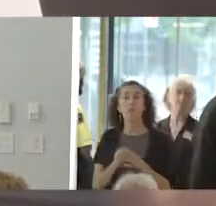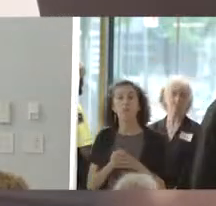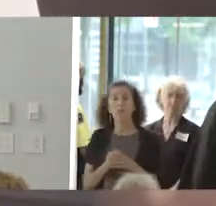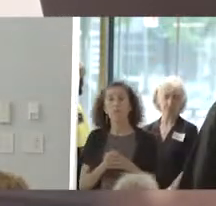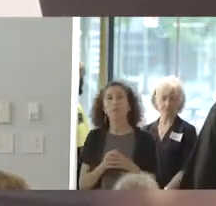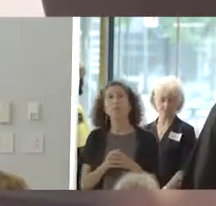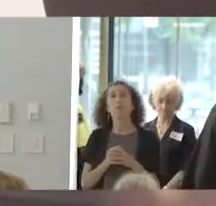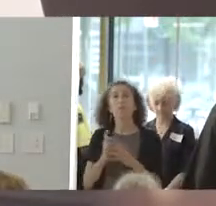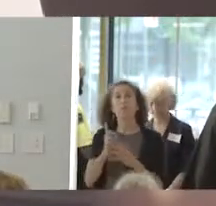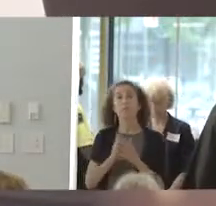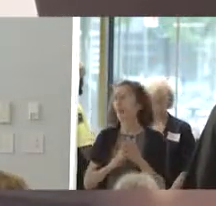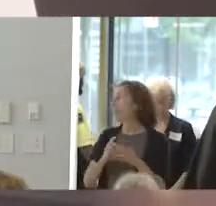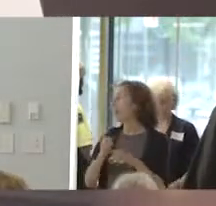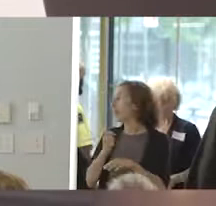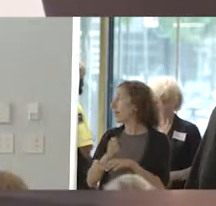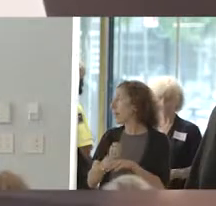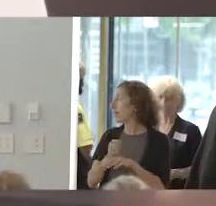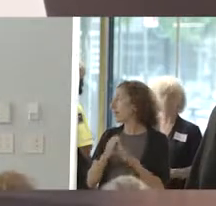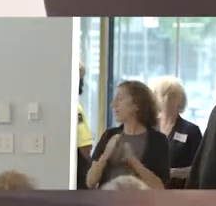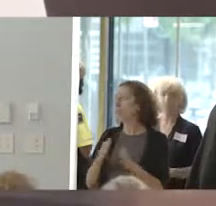lead for the consulting engineer role.